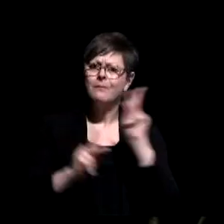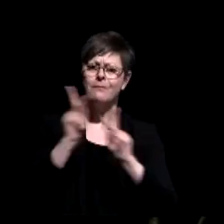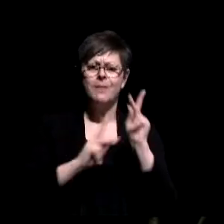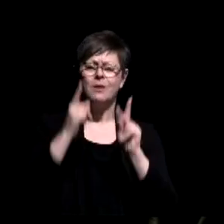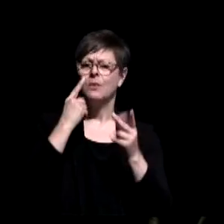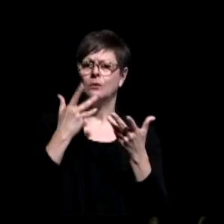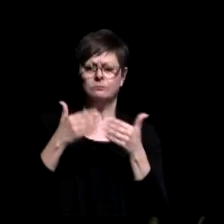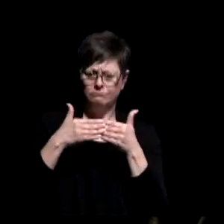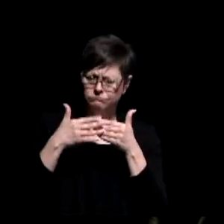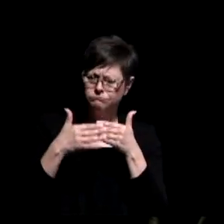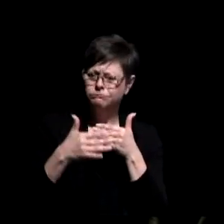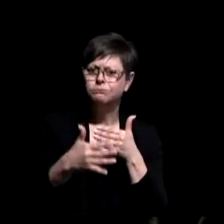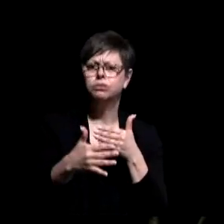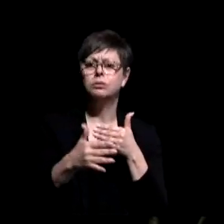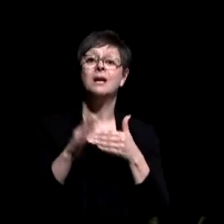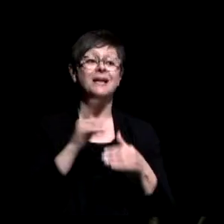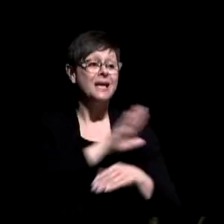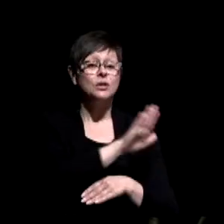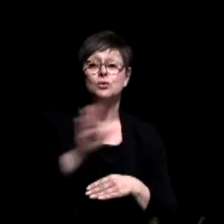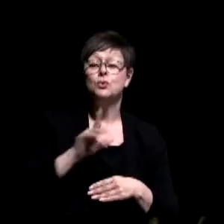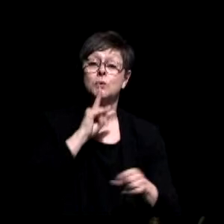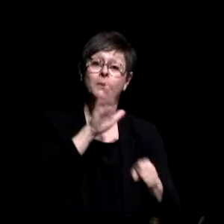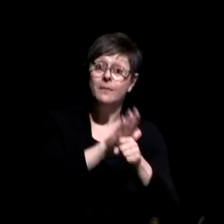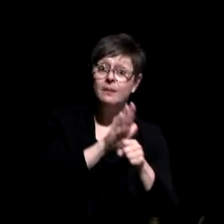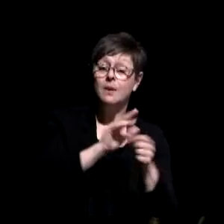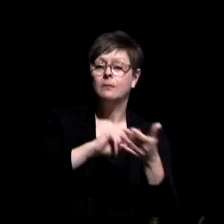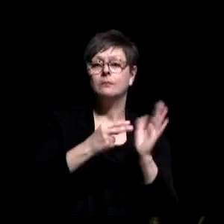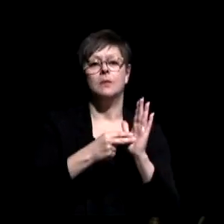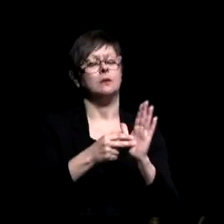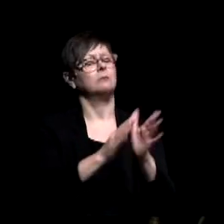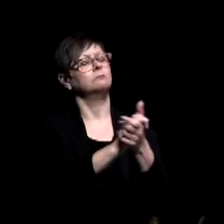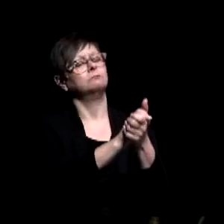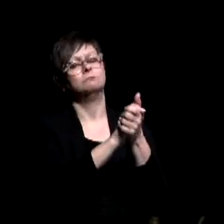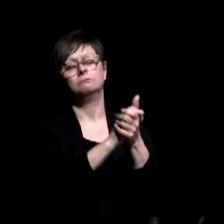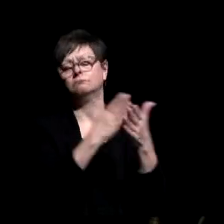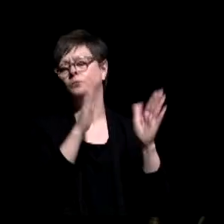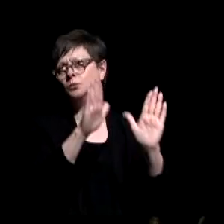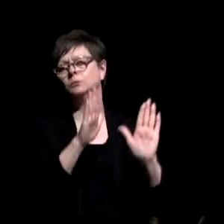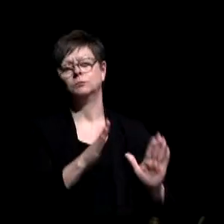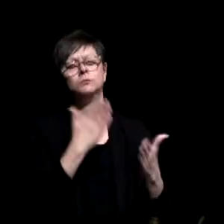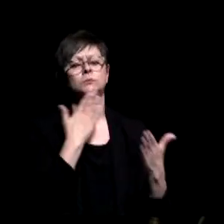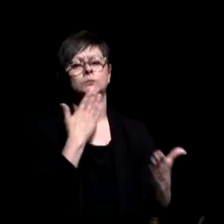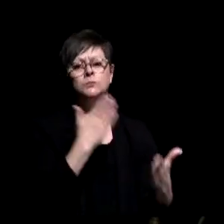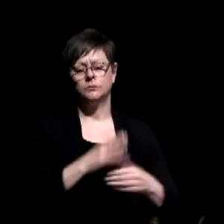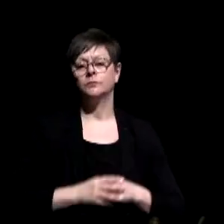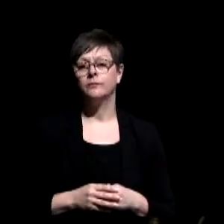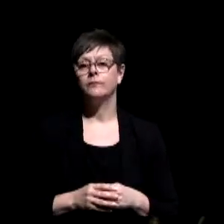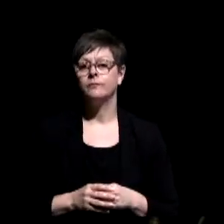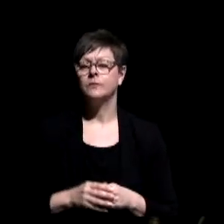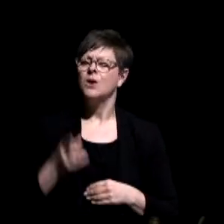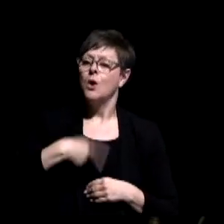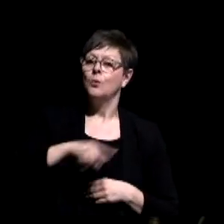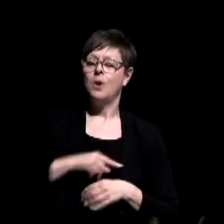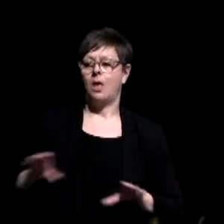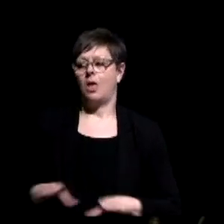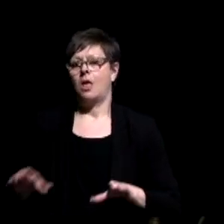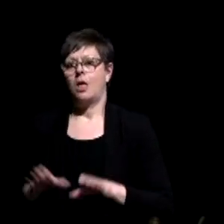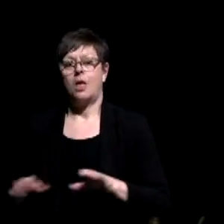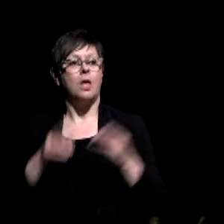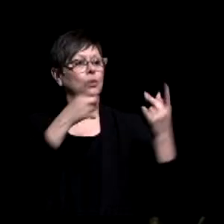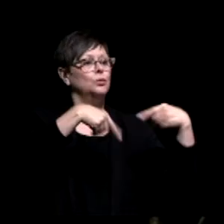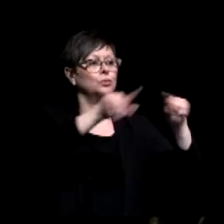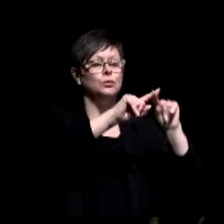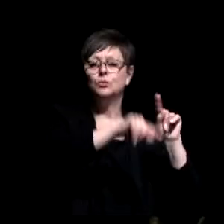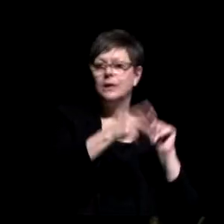and your compassion and commitment are truly commendable. We often work behind the scenes to ensure that